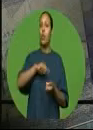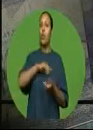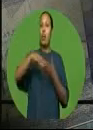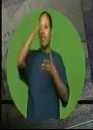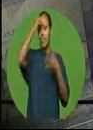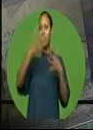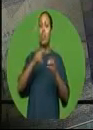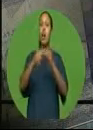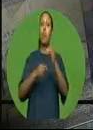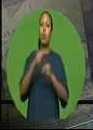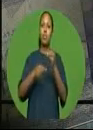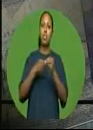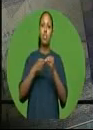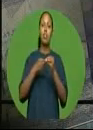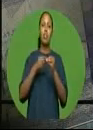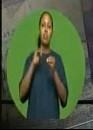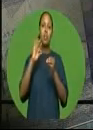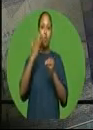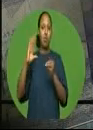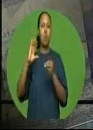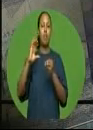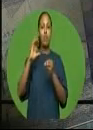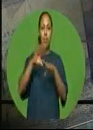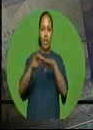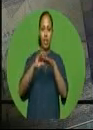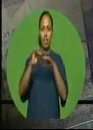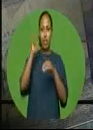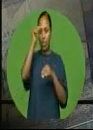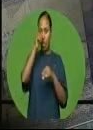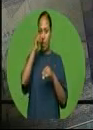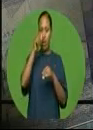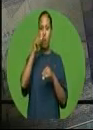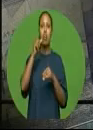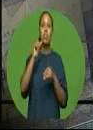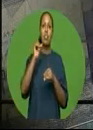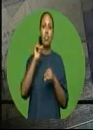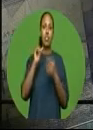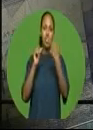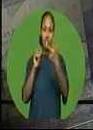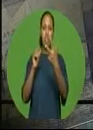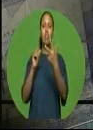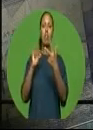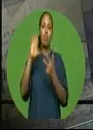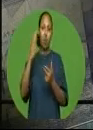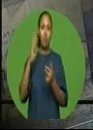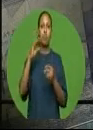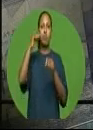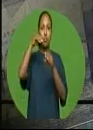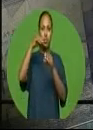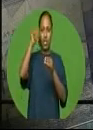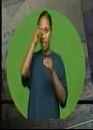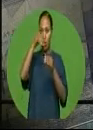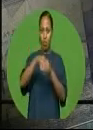have learned about forms of money in Ethiopia. We use 3 forms of money in